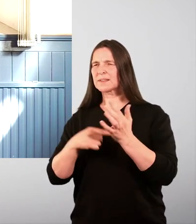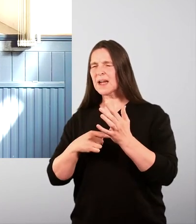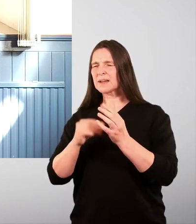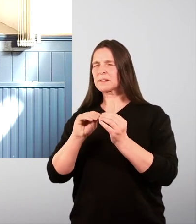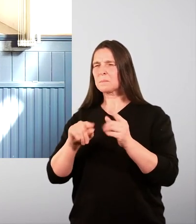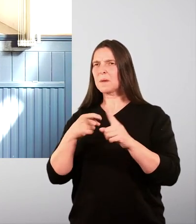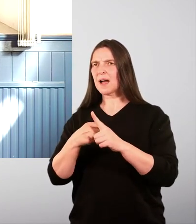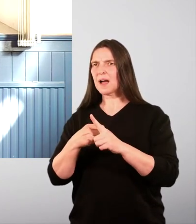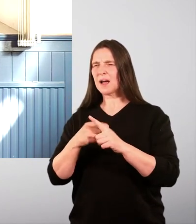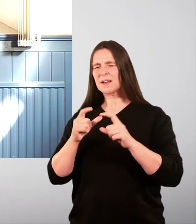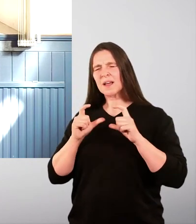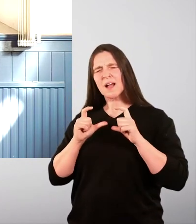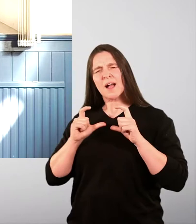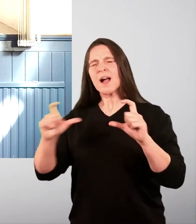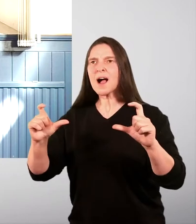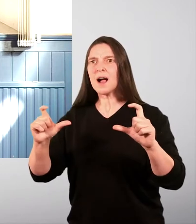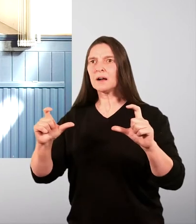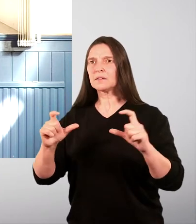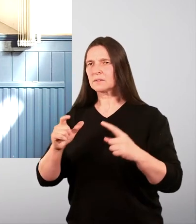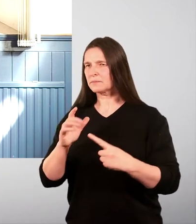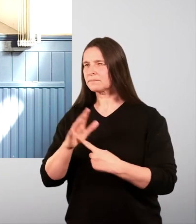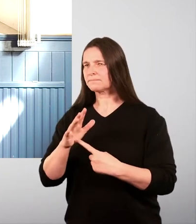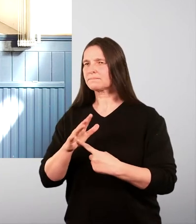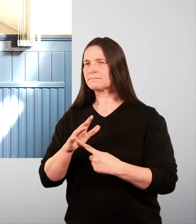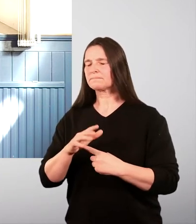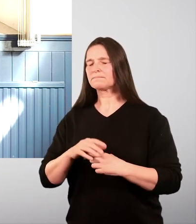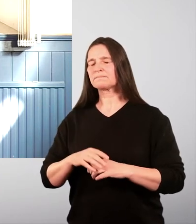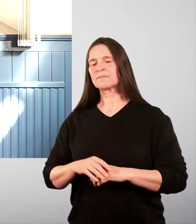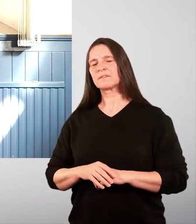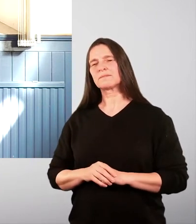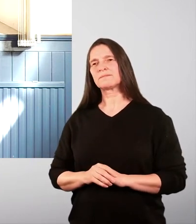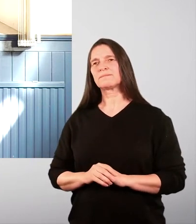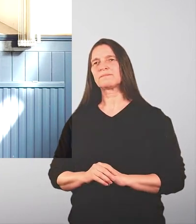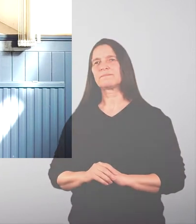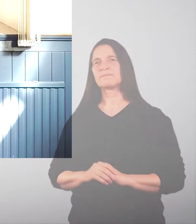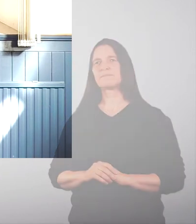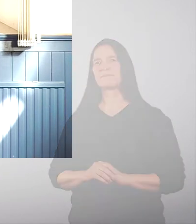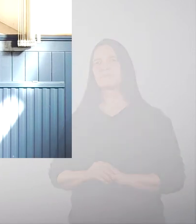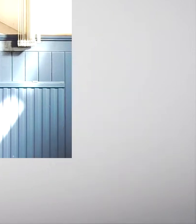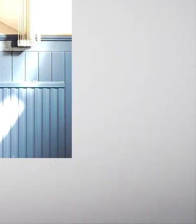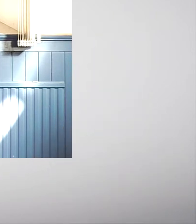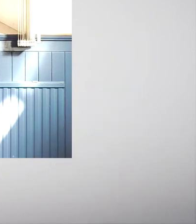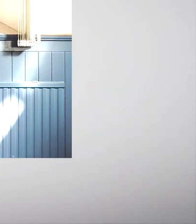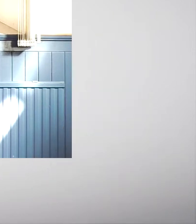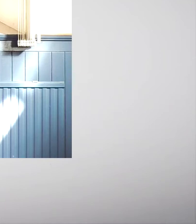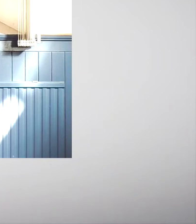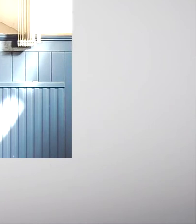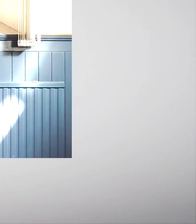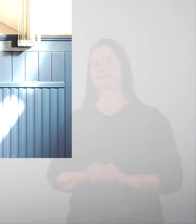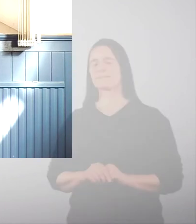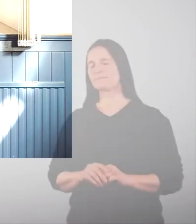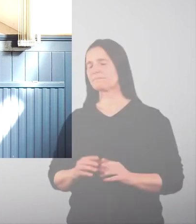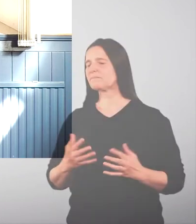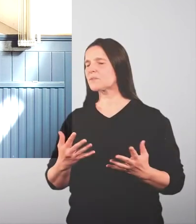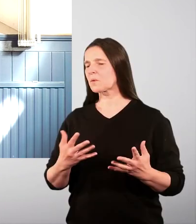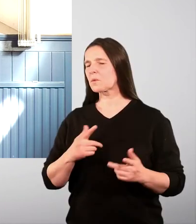And hopefully that will pick your attacker off. There are four reasons for doing this. Number one, as we've said already, it complies